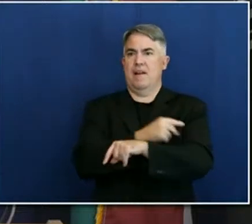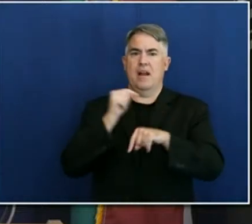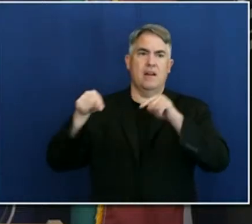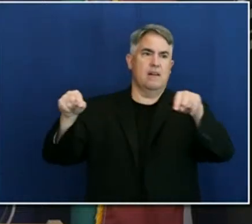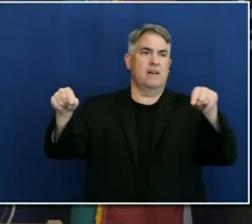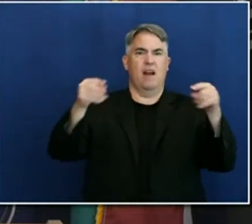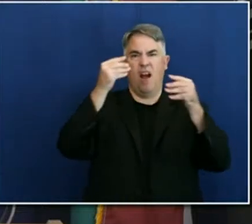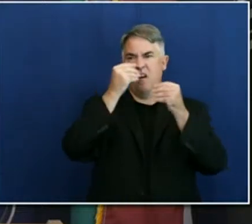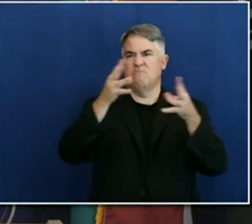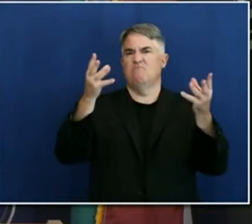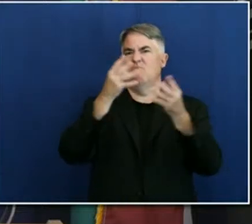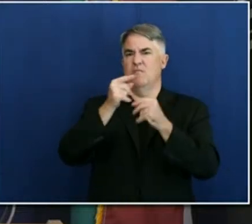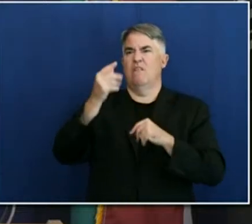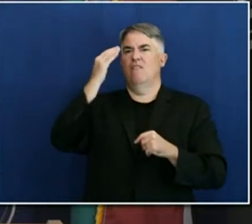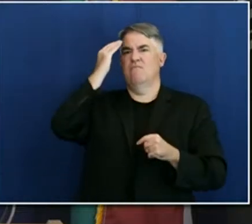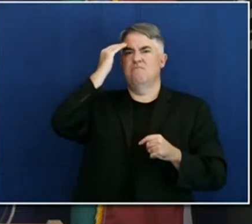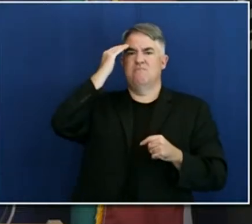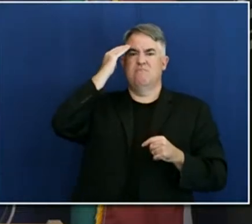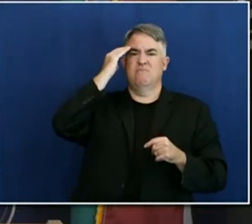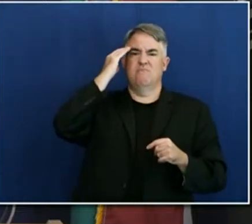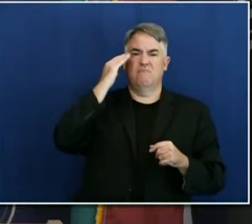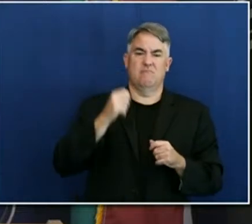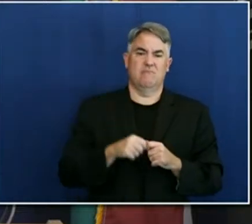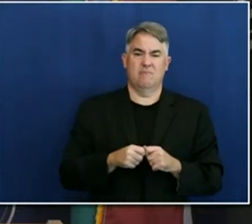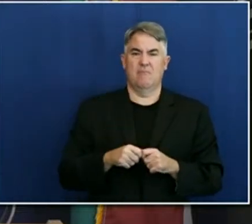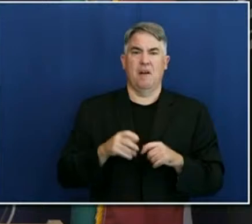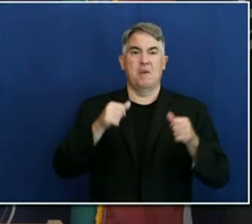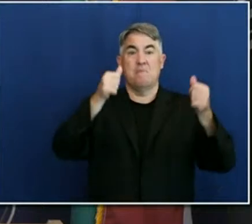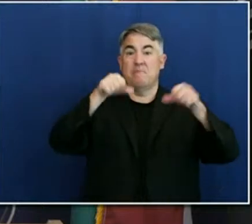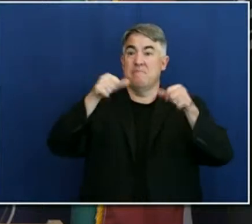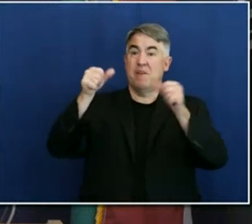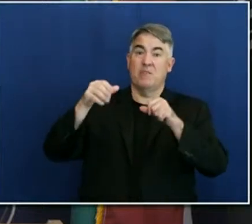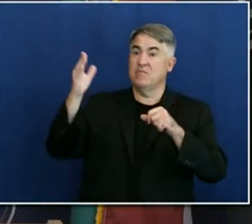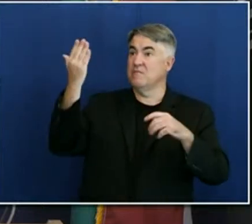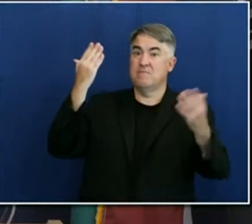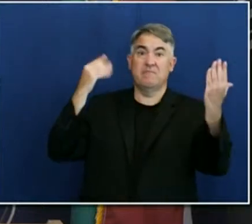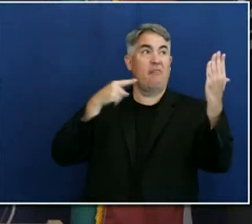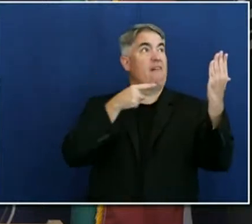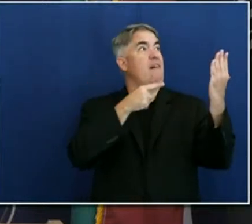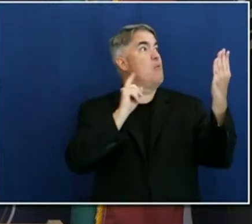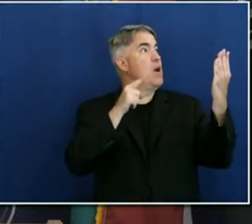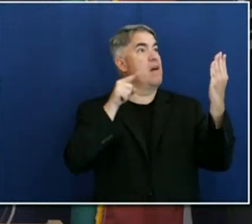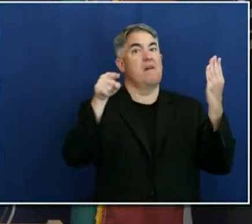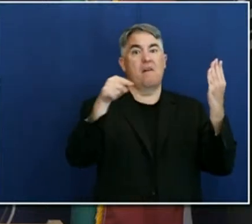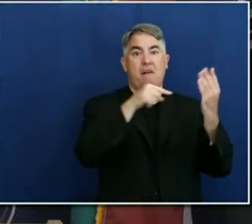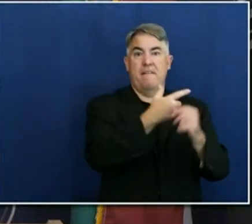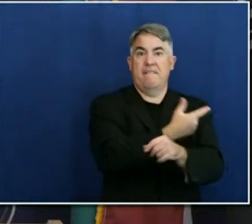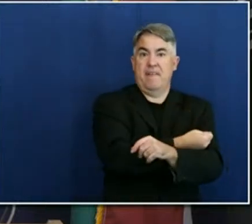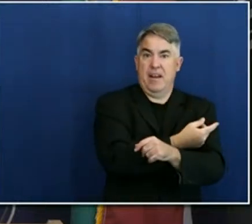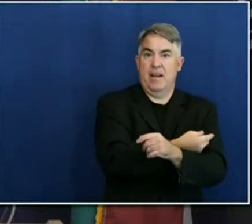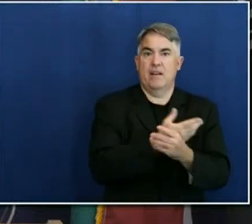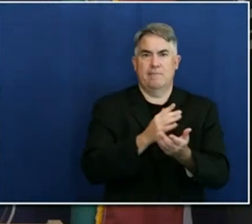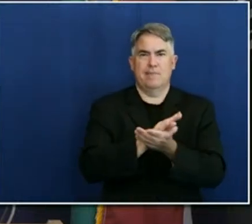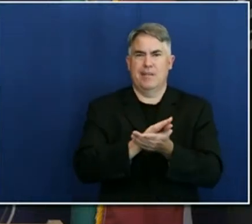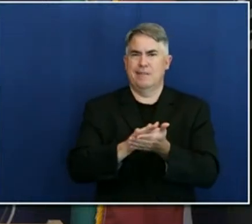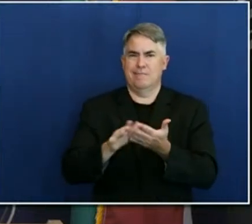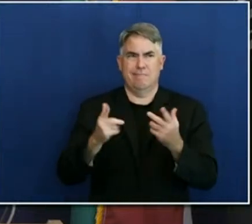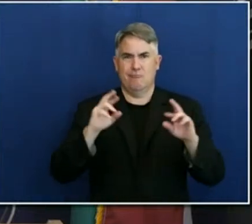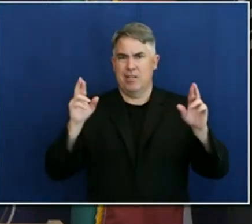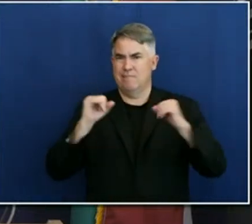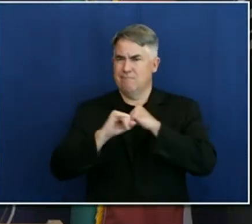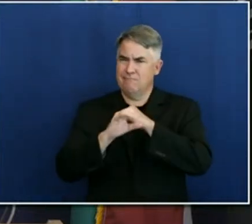door hangers, information on how to get the vaccine. And we've seen great success from that in terms of impressions and communities